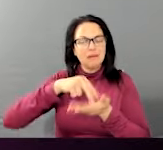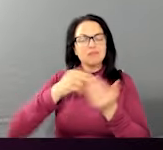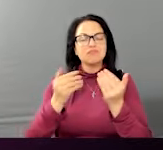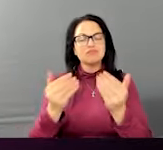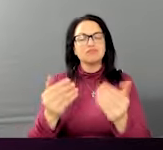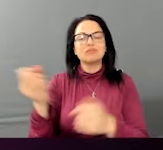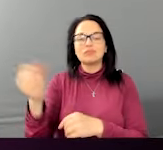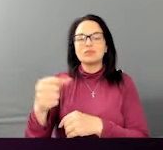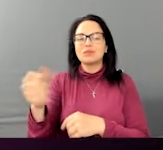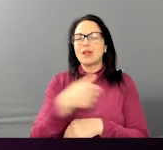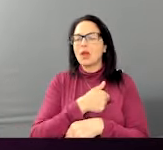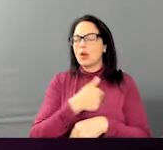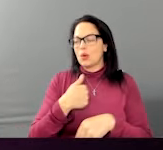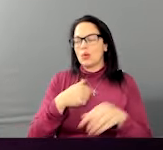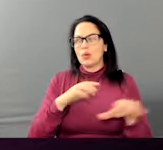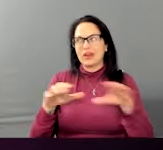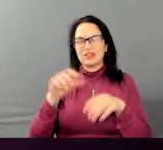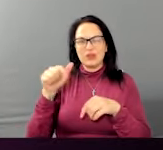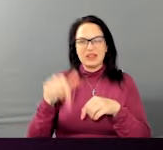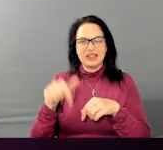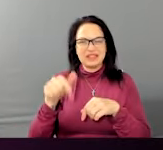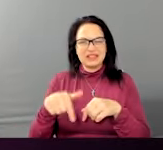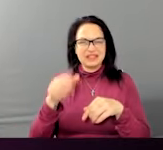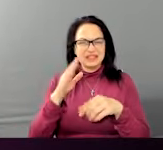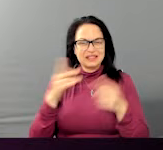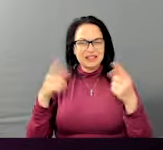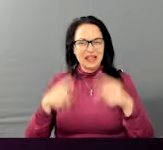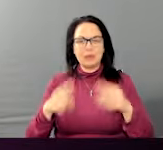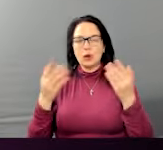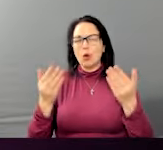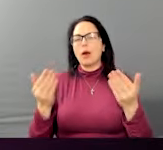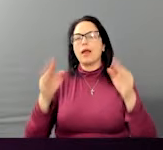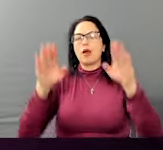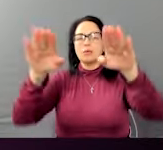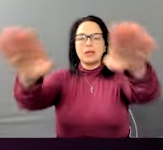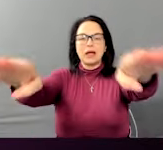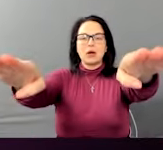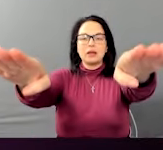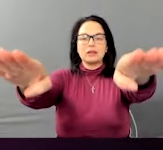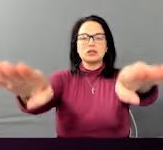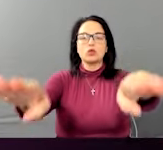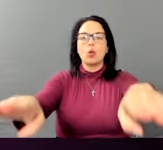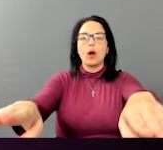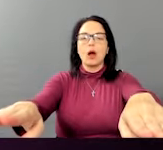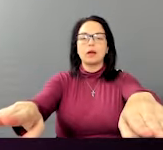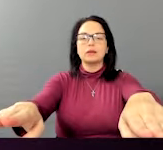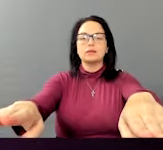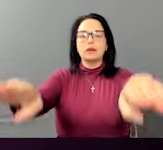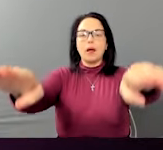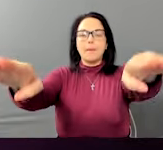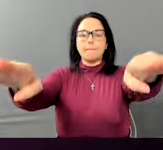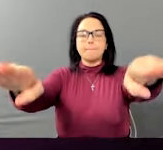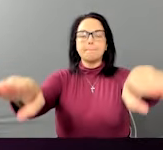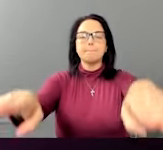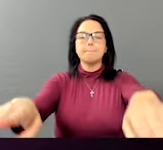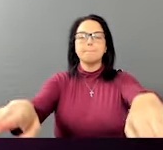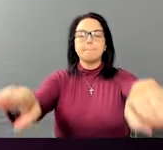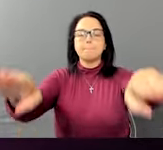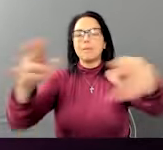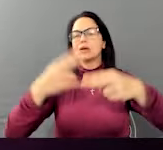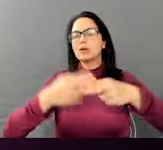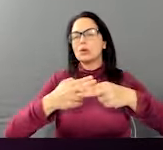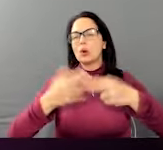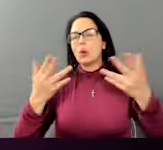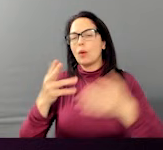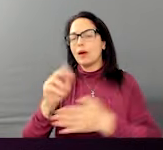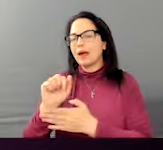Yep, we're doing this. This thing is happening. Okay, put your arms out in front of you like this and squat down and come back up. This is called an air squat, and that was your